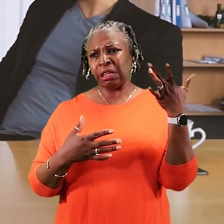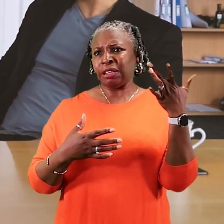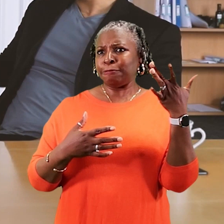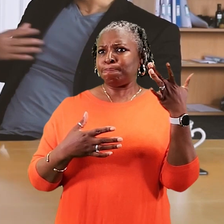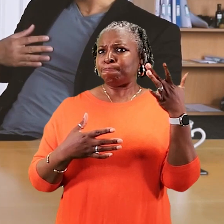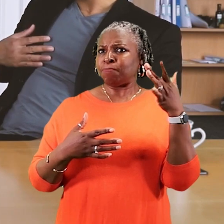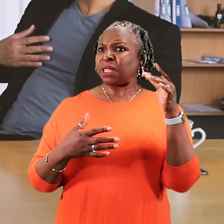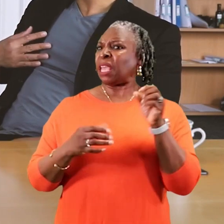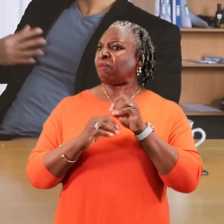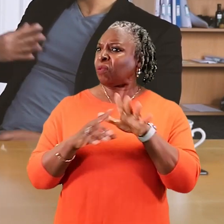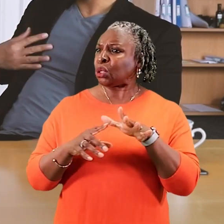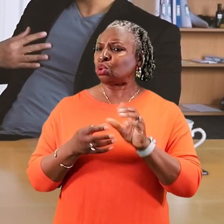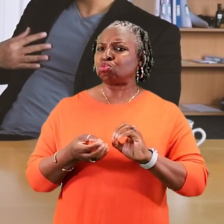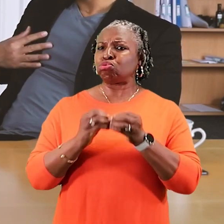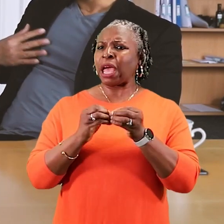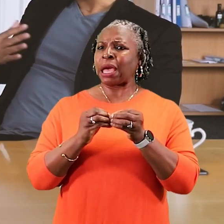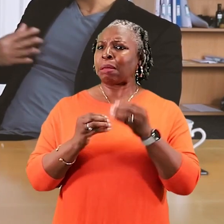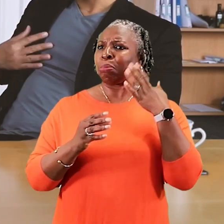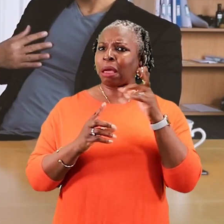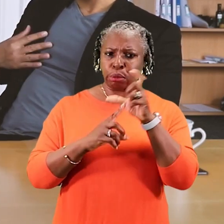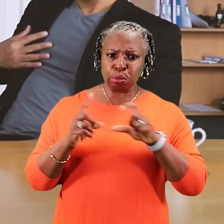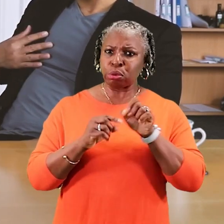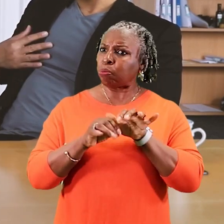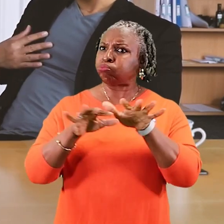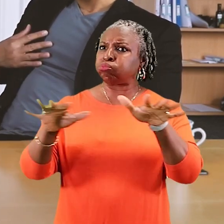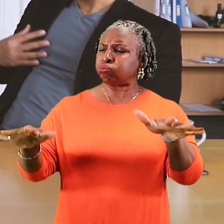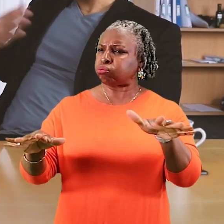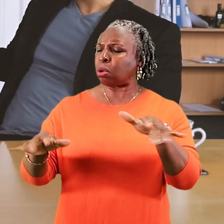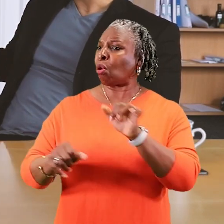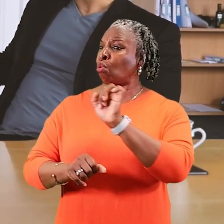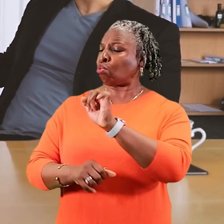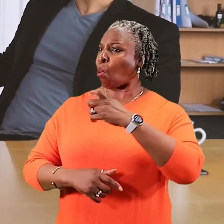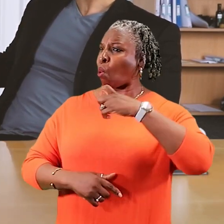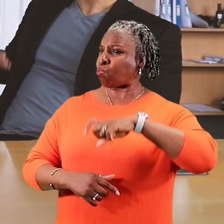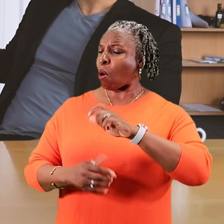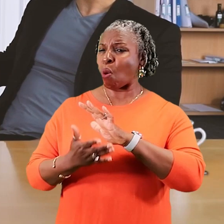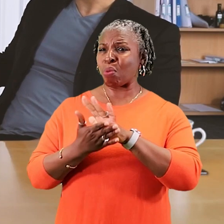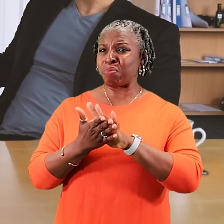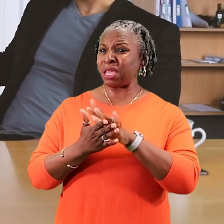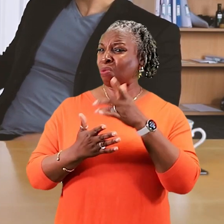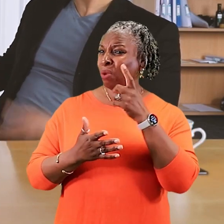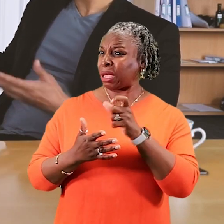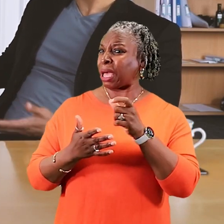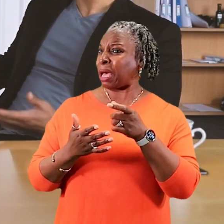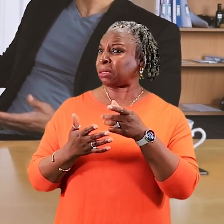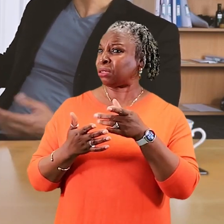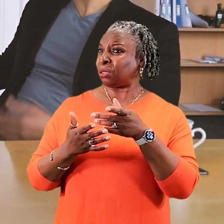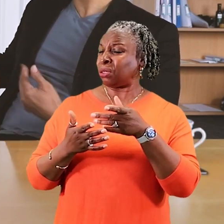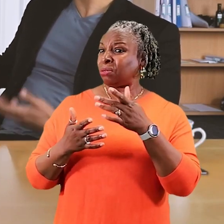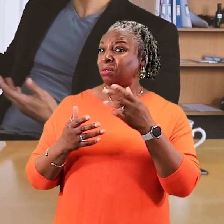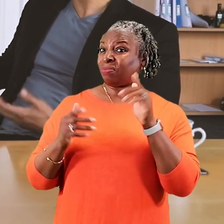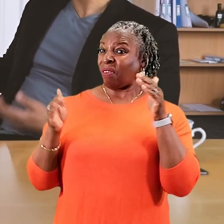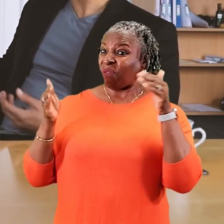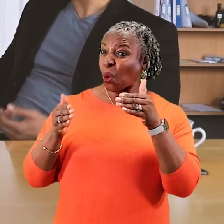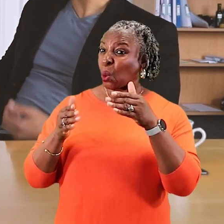black diaspora, I found particularly powerful. And I think that the position that you're in gives us a chance to highlight that history, but